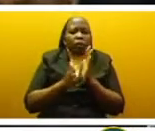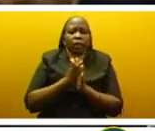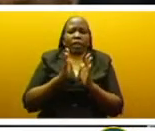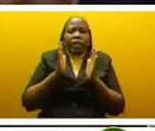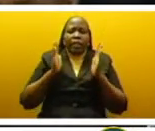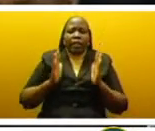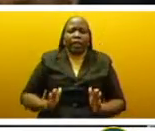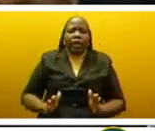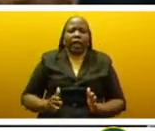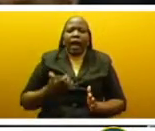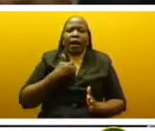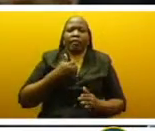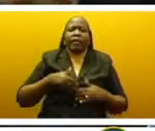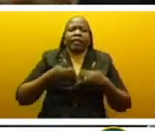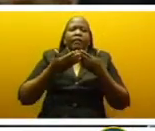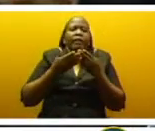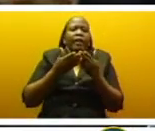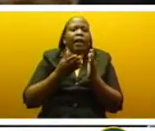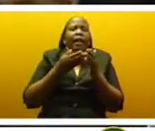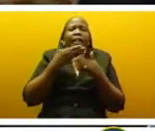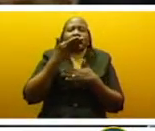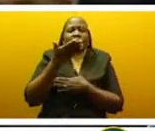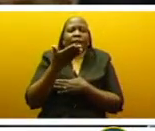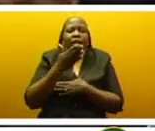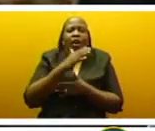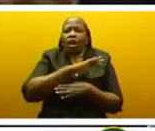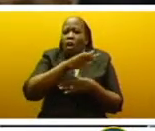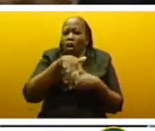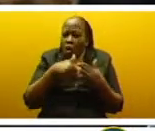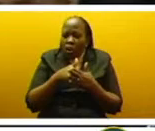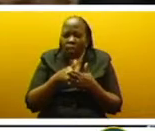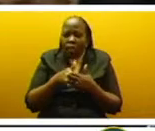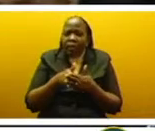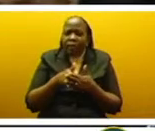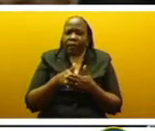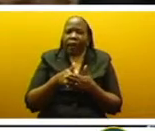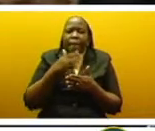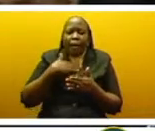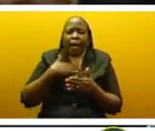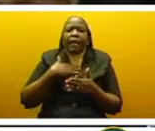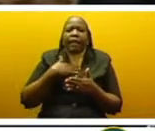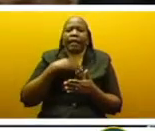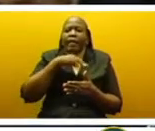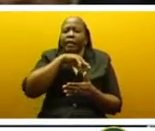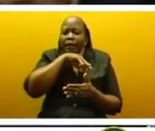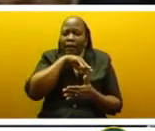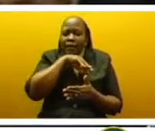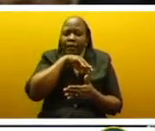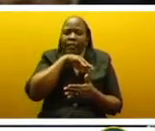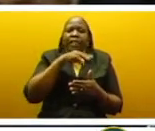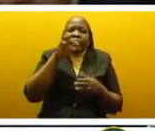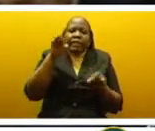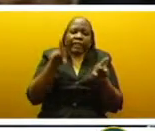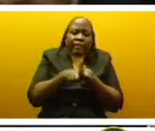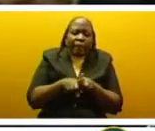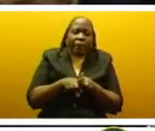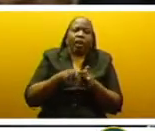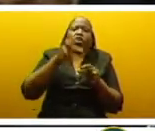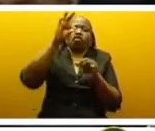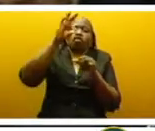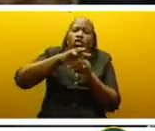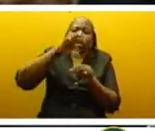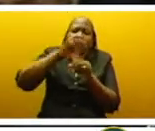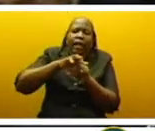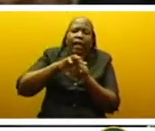difficult questions that we were to get answers for, to which my client, as a voter, and as Wanjiku, I keep on